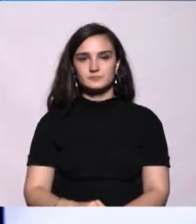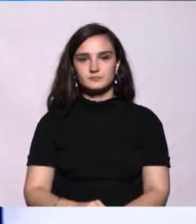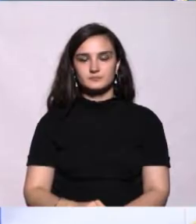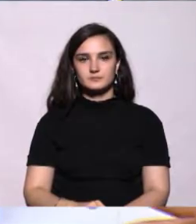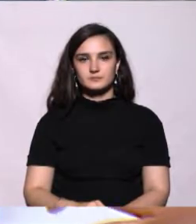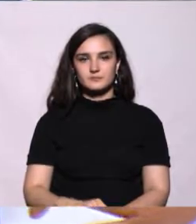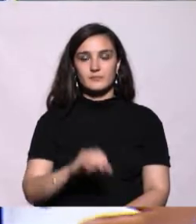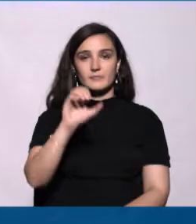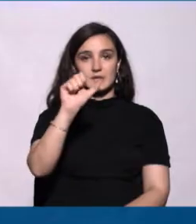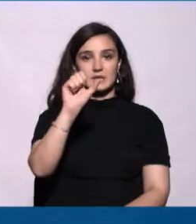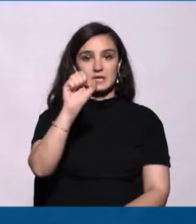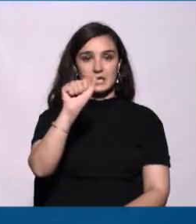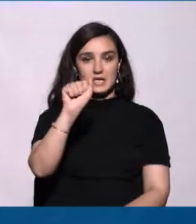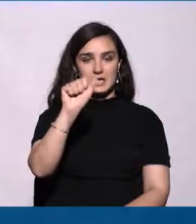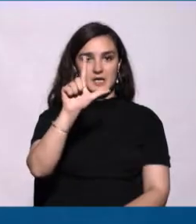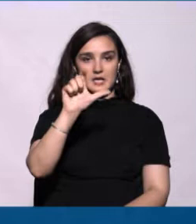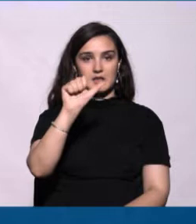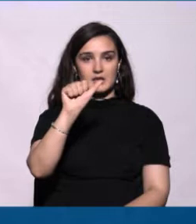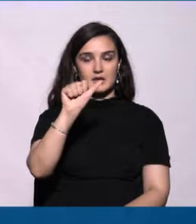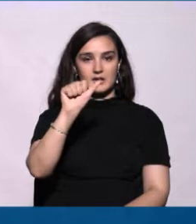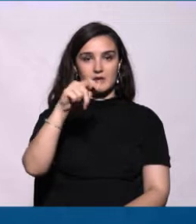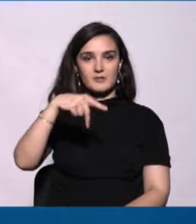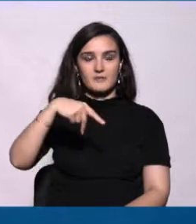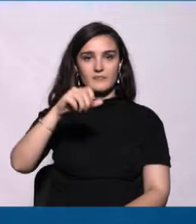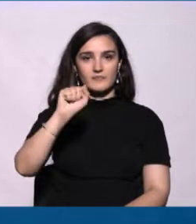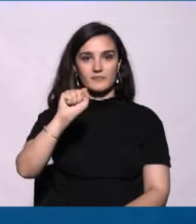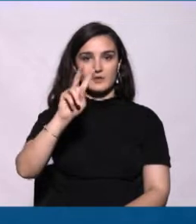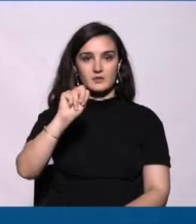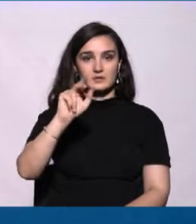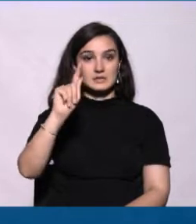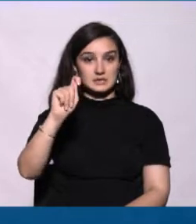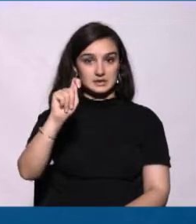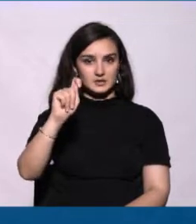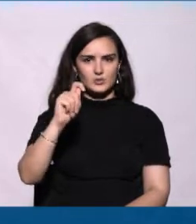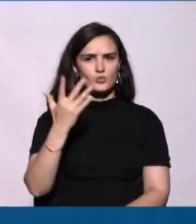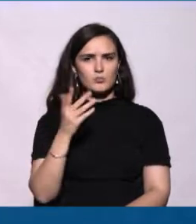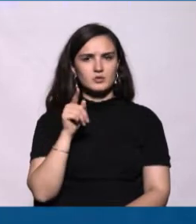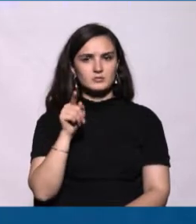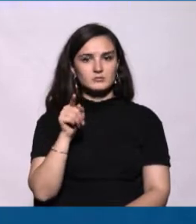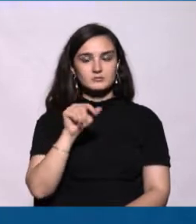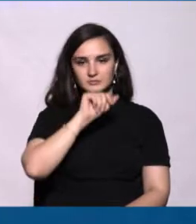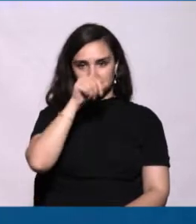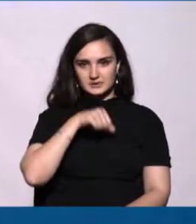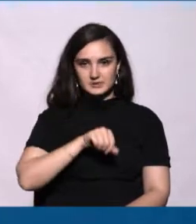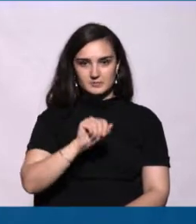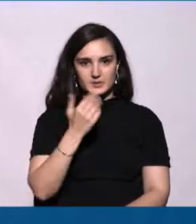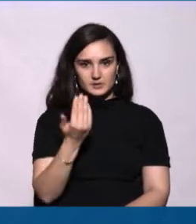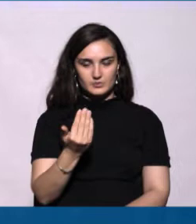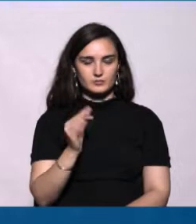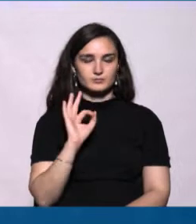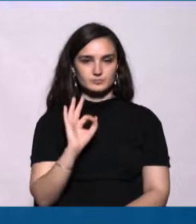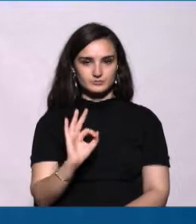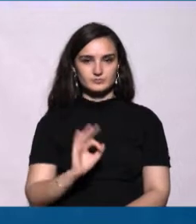word. Elephant. Elephant. Which one's an elephant? Great